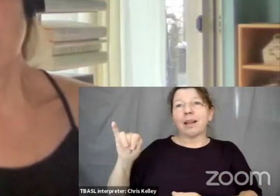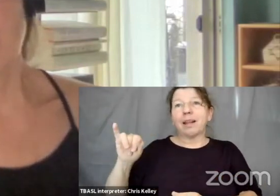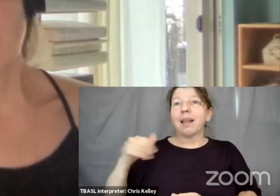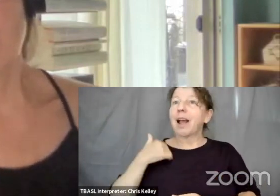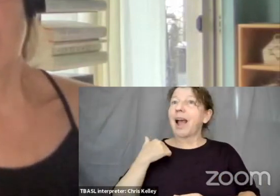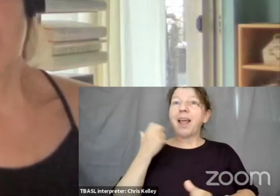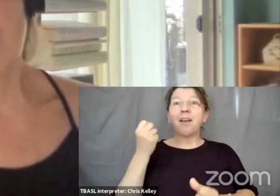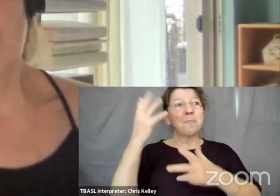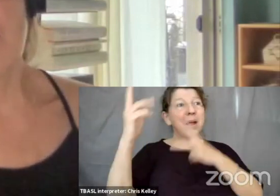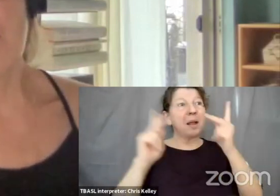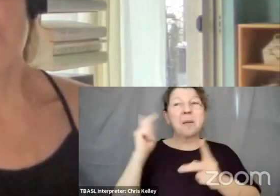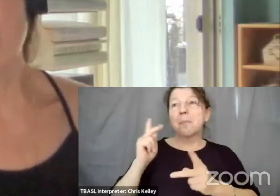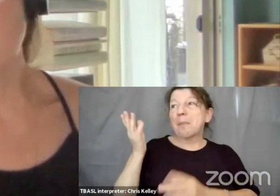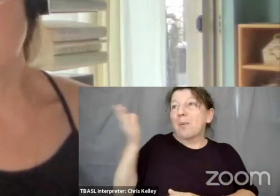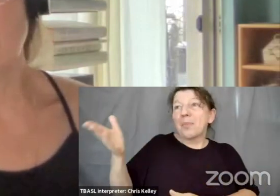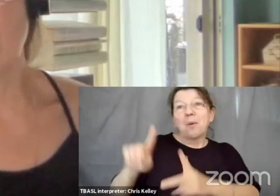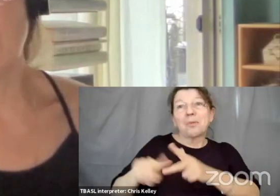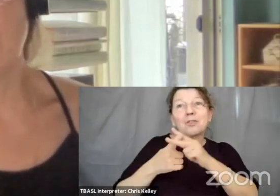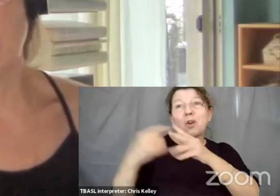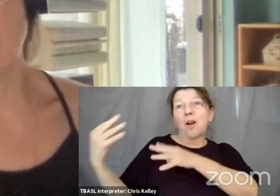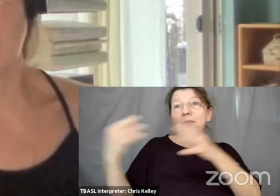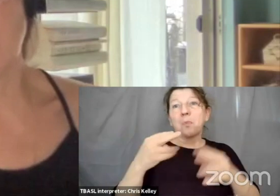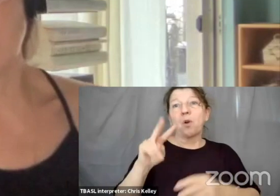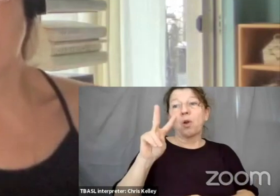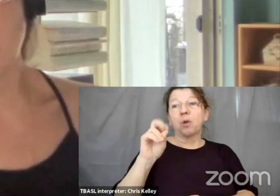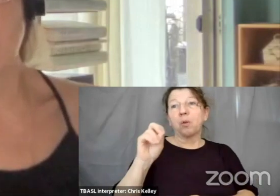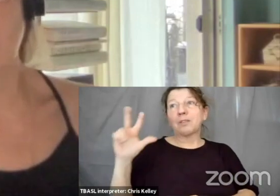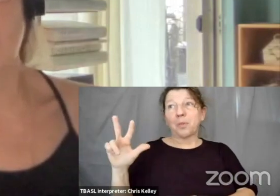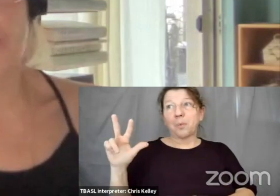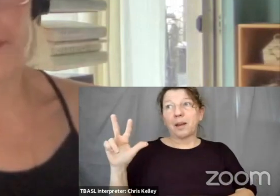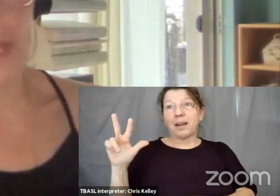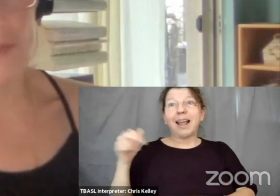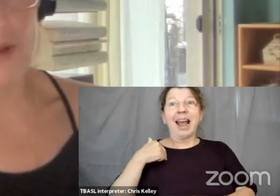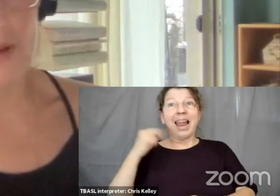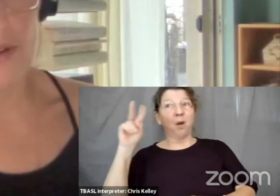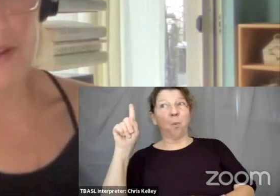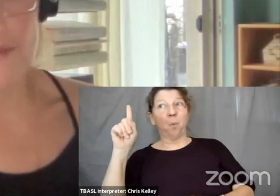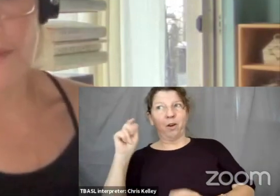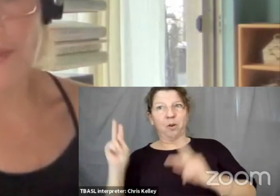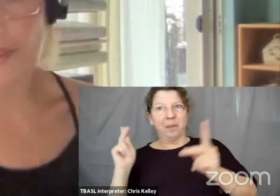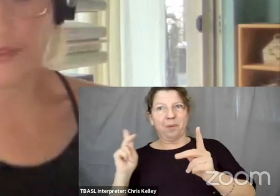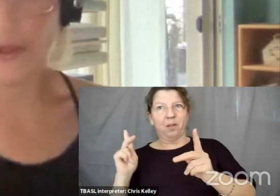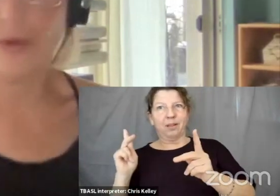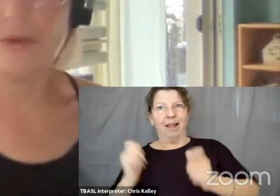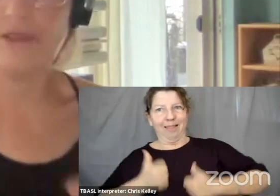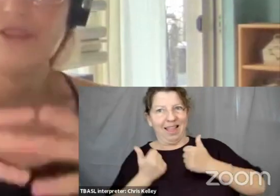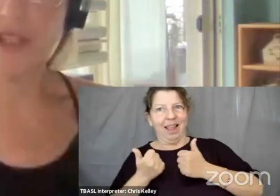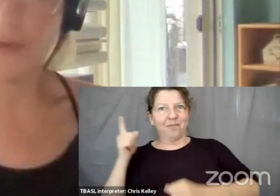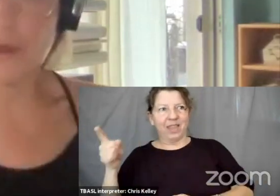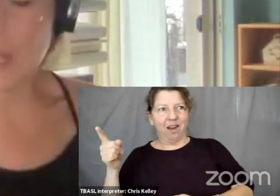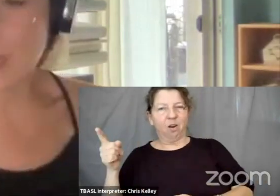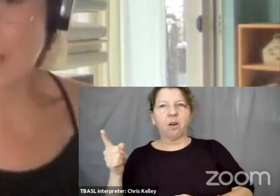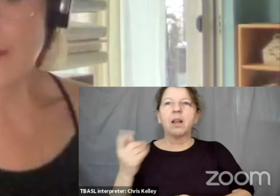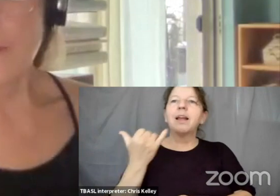in 2003. And now I have two cousins left living there. So that sense of being part of this global